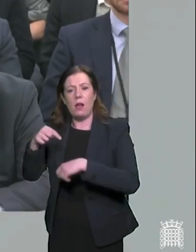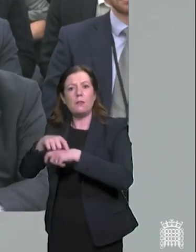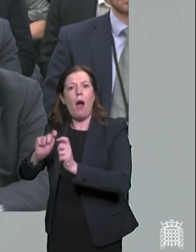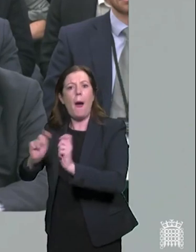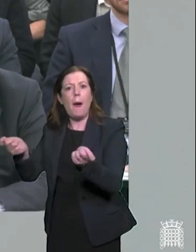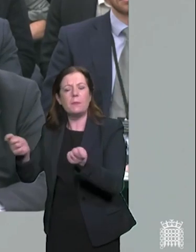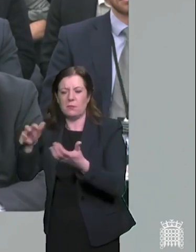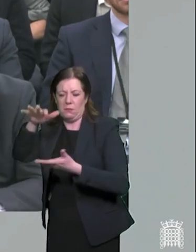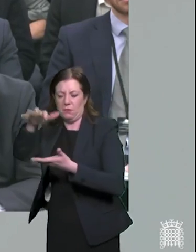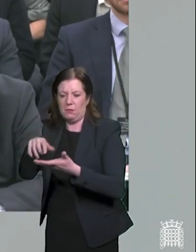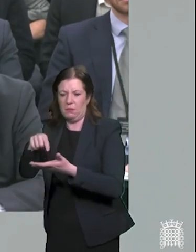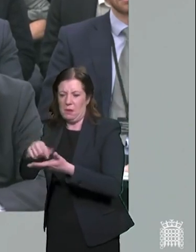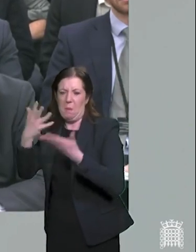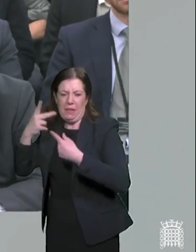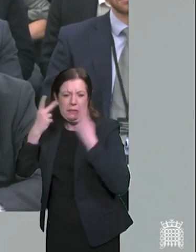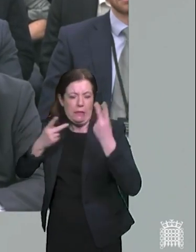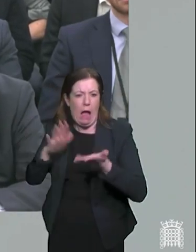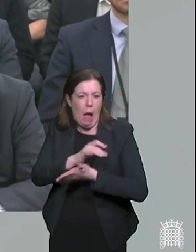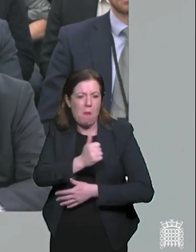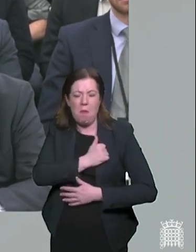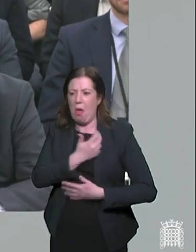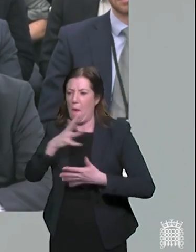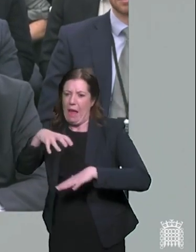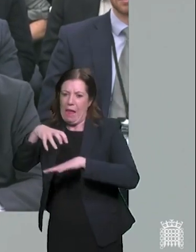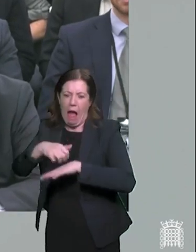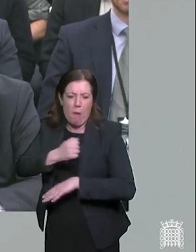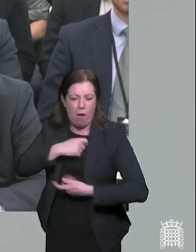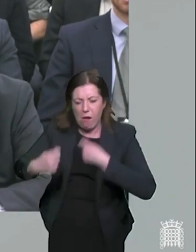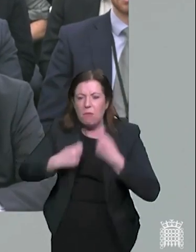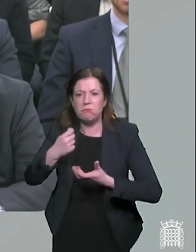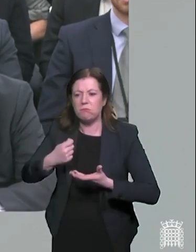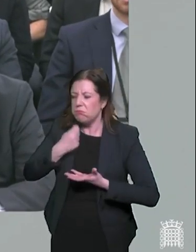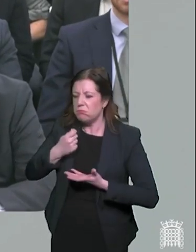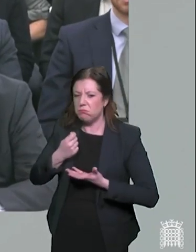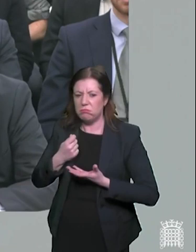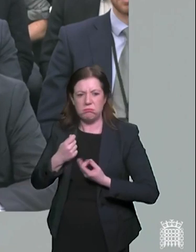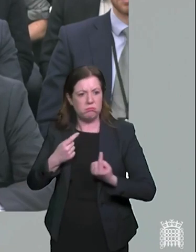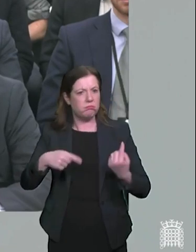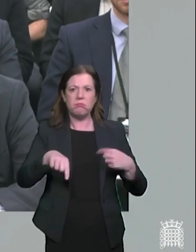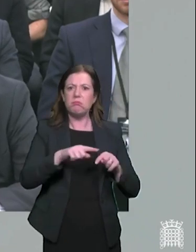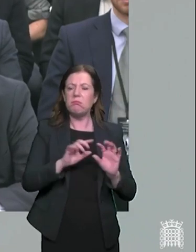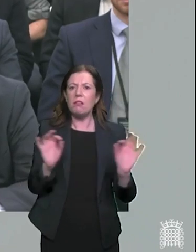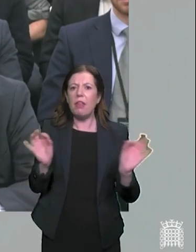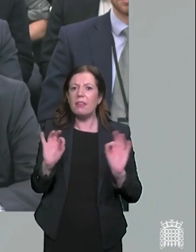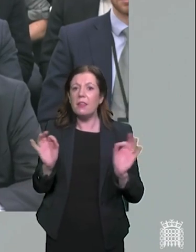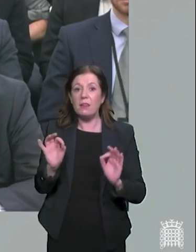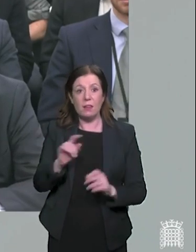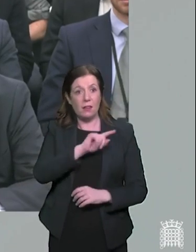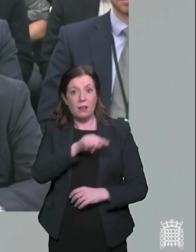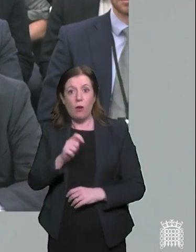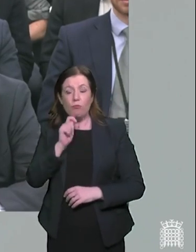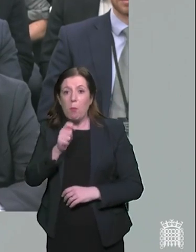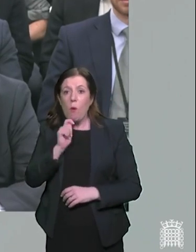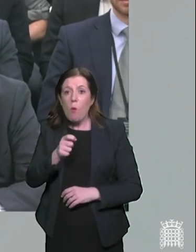with singing and cake eating, and yet nothing untoward was apparently detected either by the reporter or